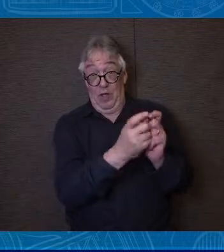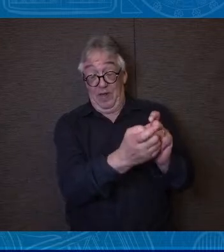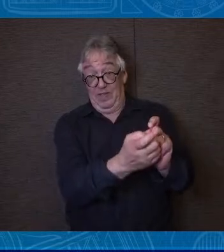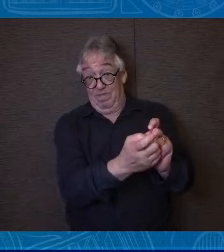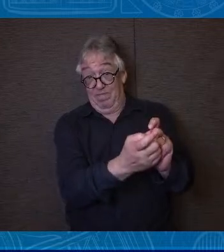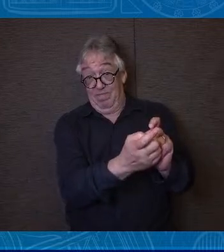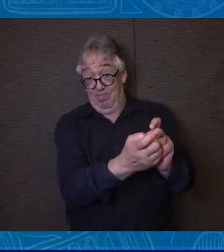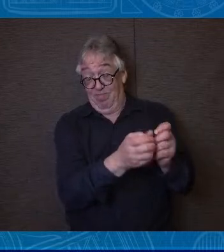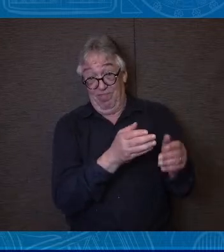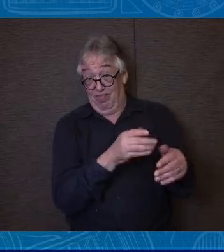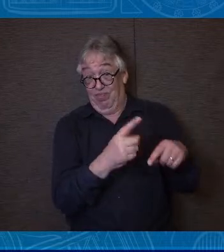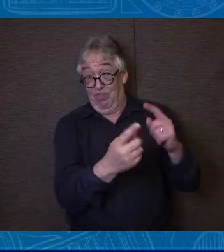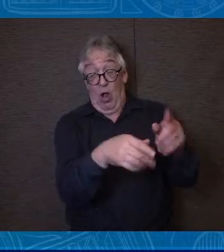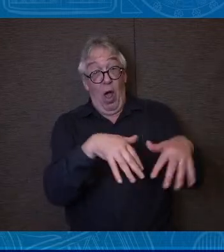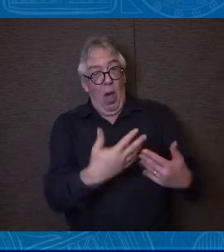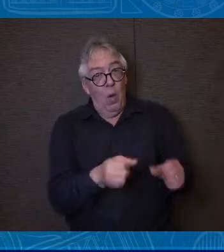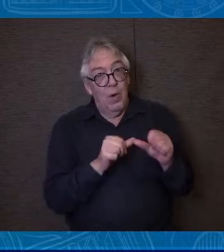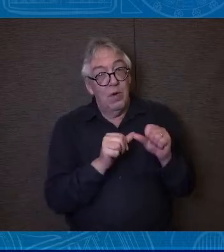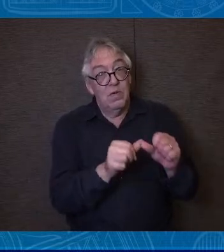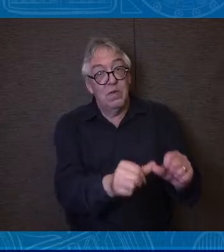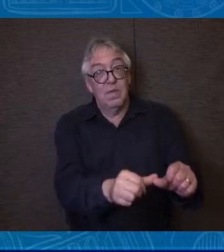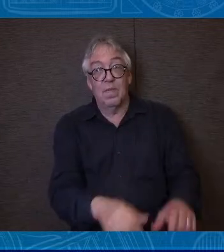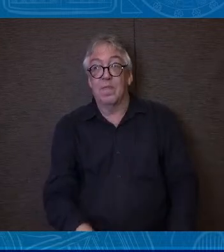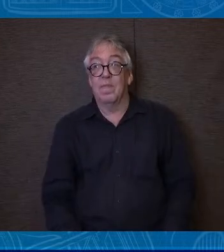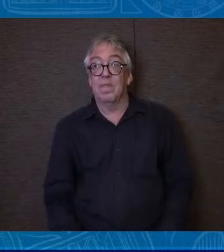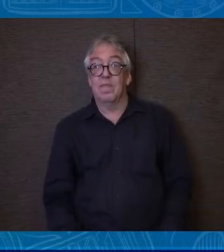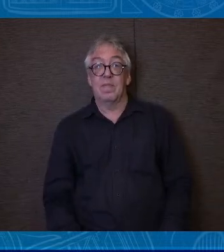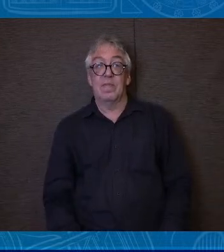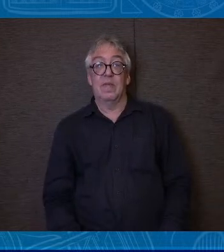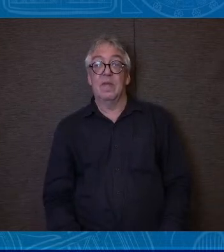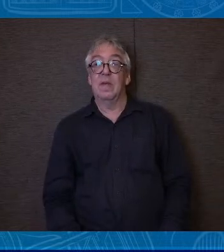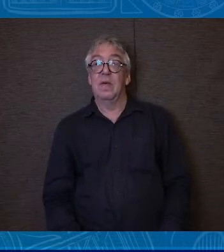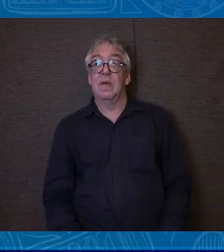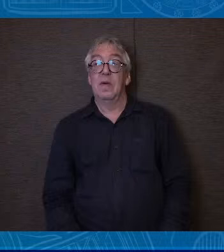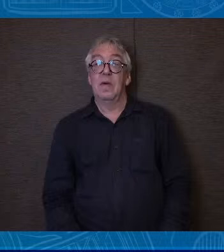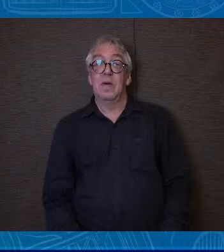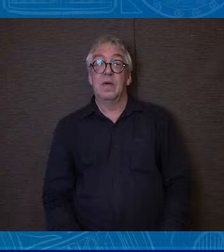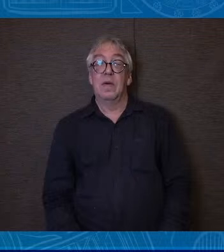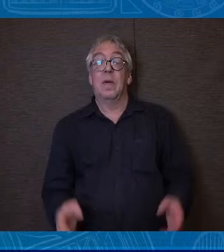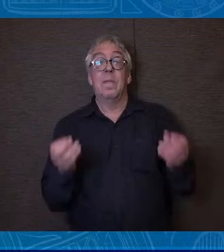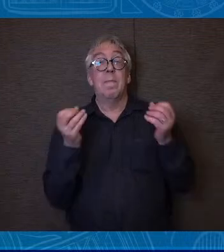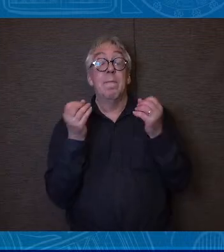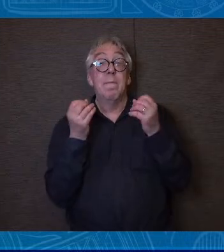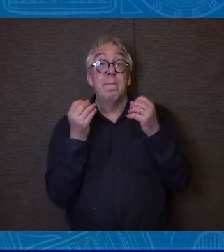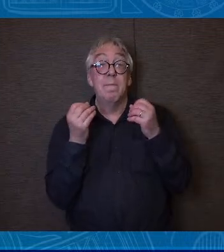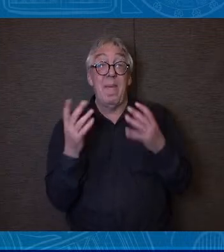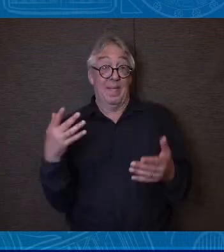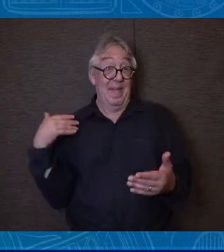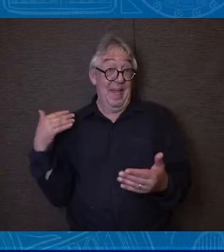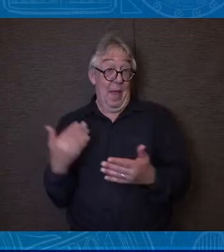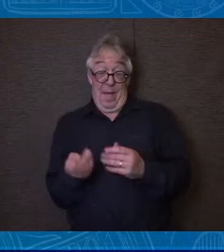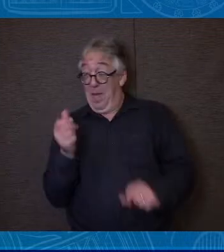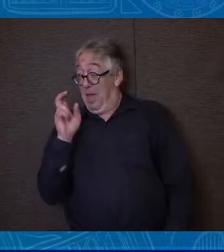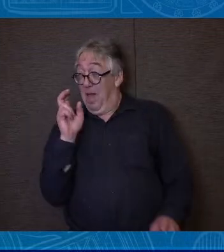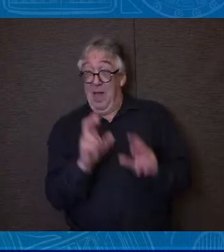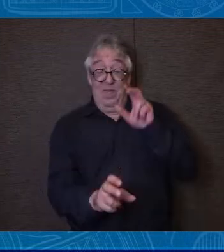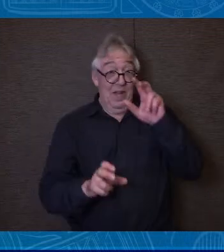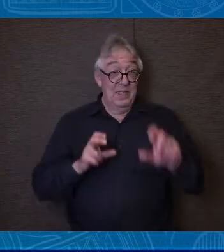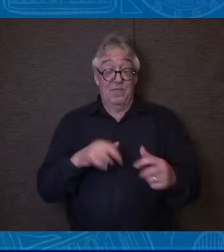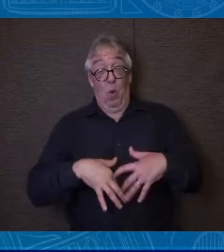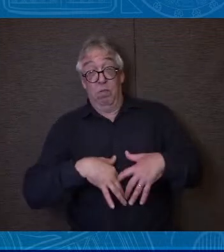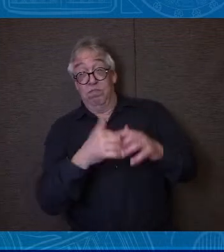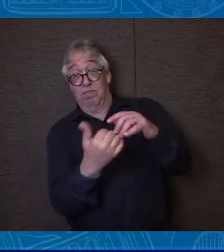bias on financing for infrastructure. So there's really a lot of investments going to infrastructure, and